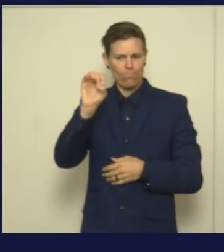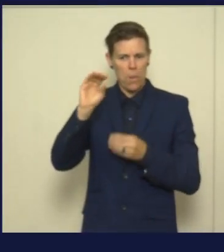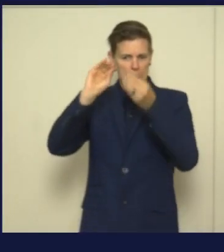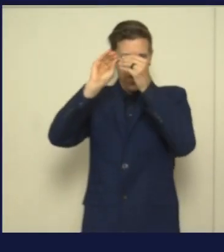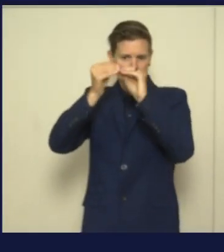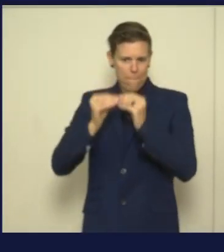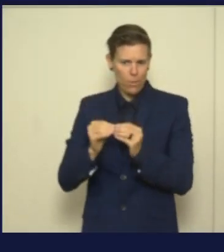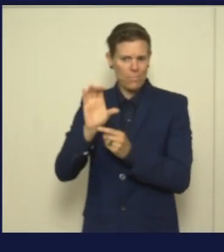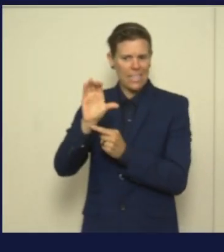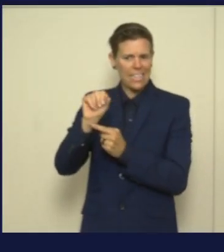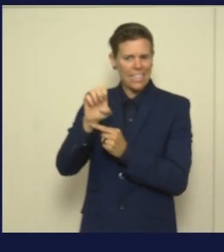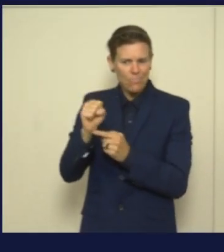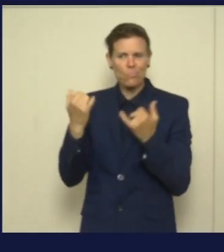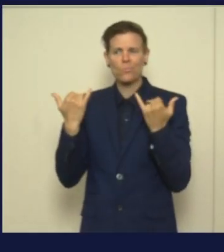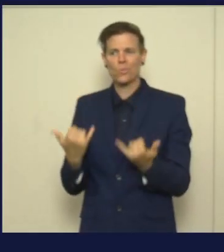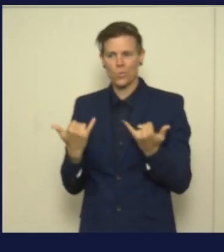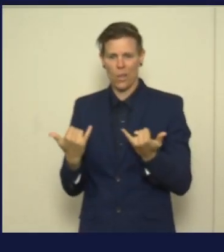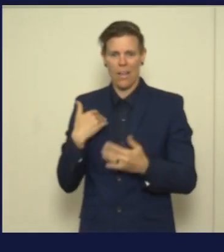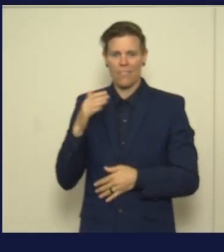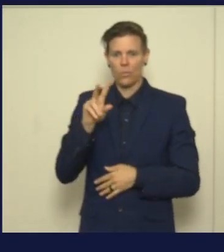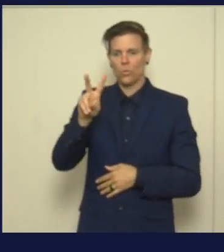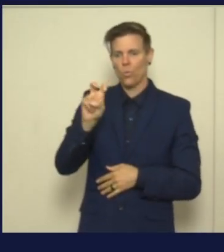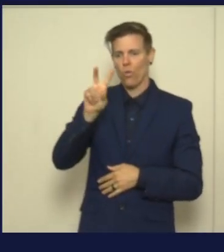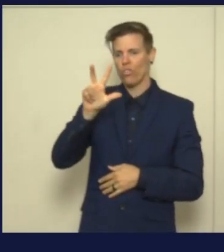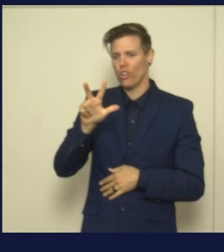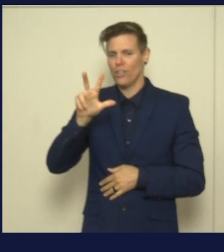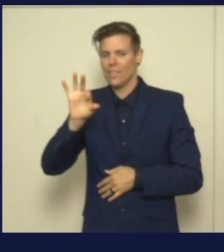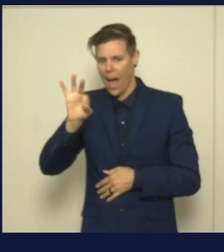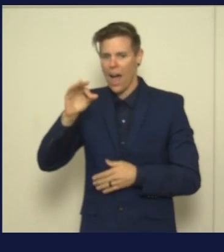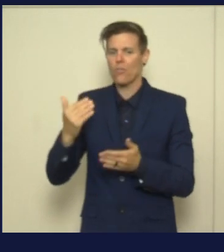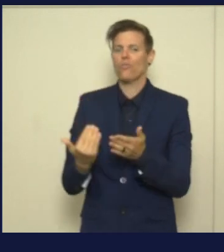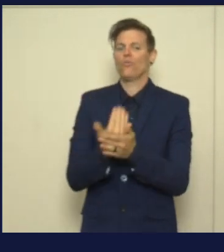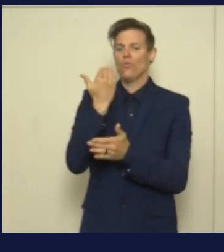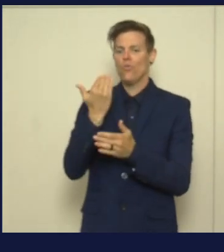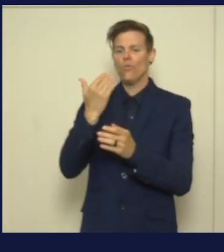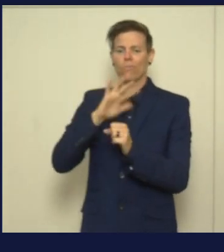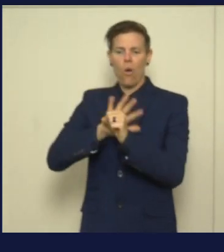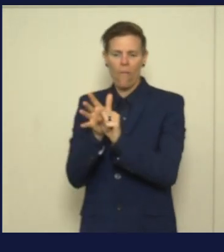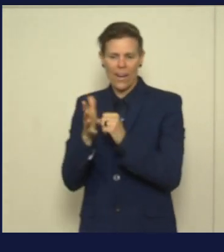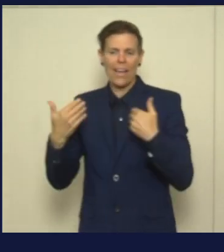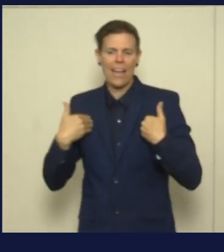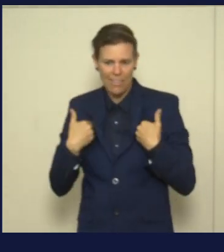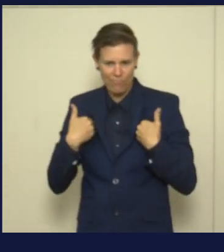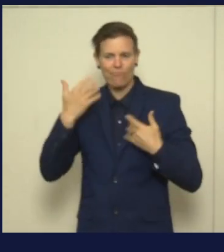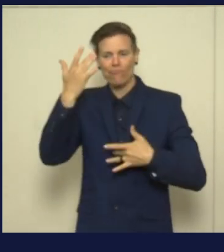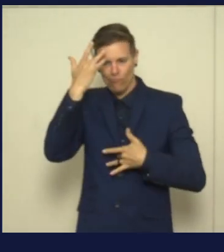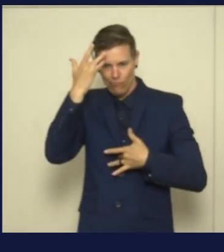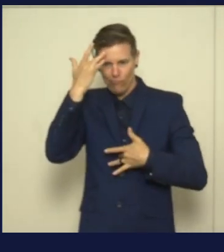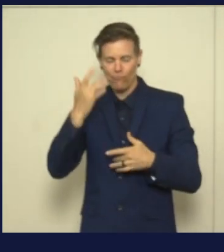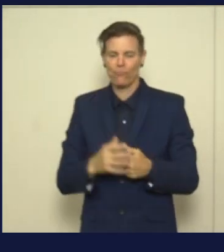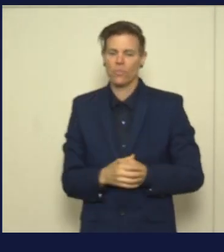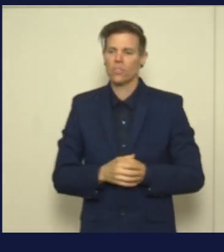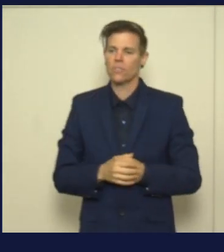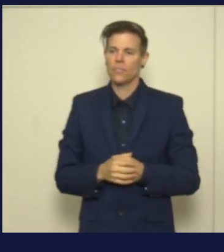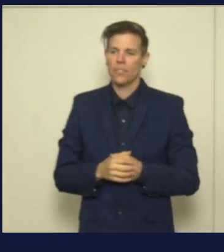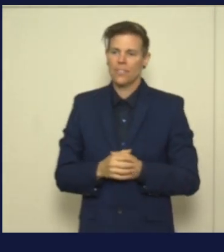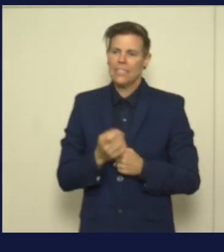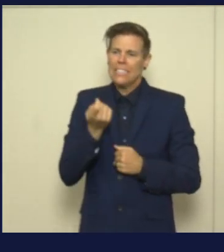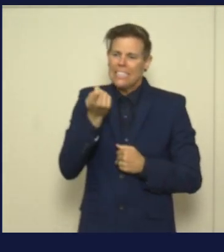Today we have 239 new cases. That brings us to just frankly under 30,000,